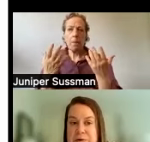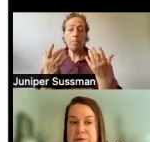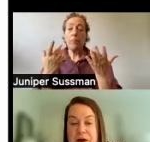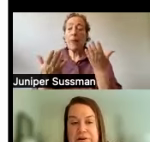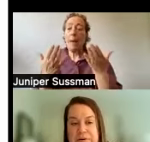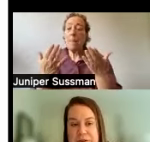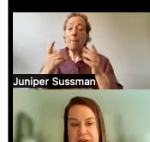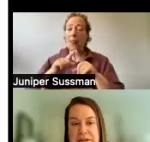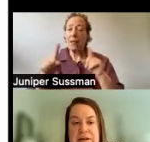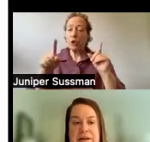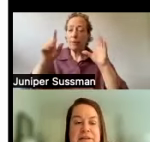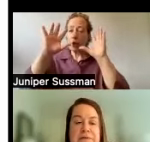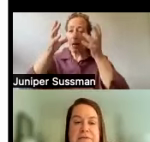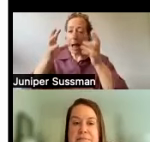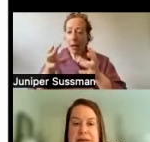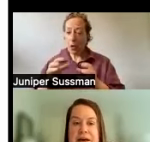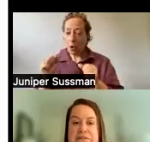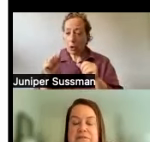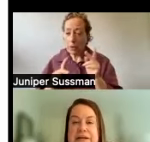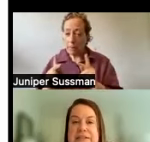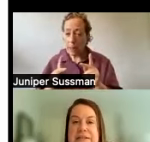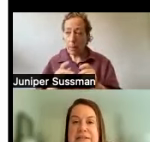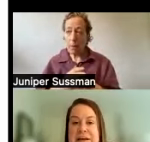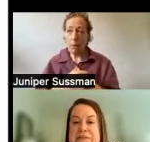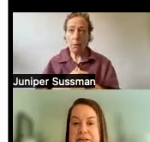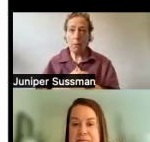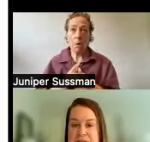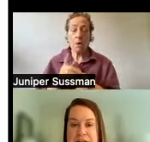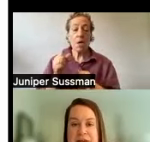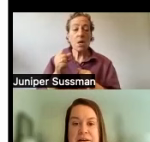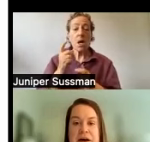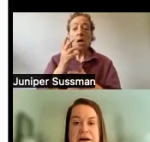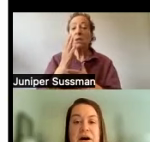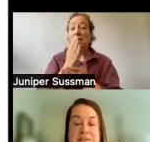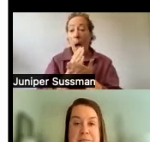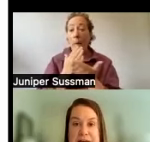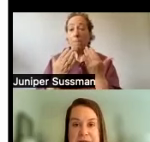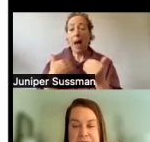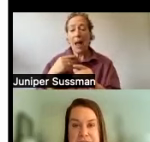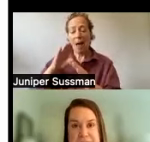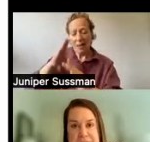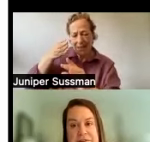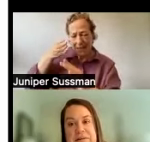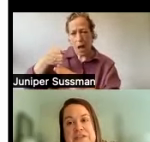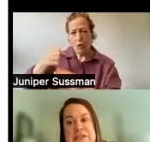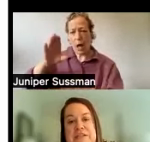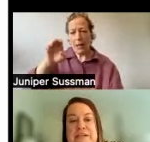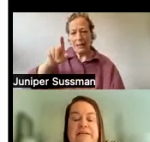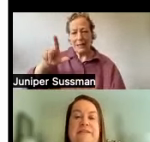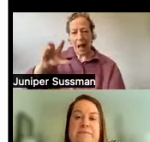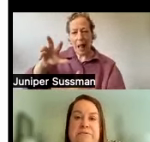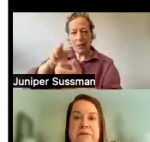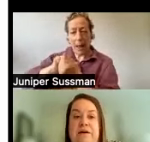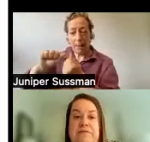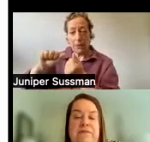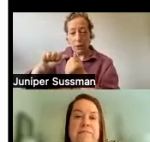quote unquote long COVID. Some of them may have direct cell damage caused by a COVID-19 infection that takes